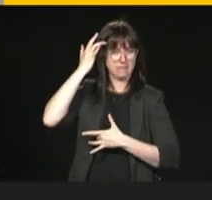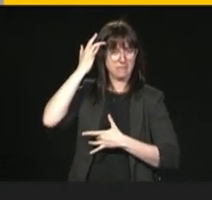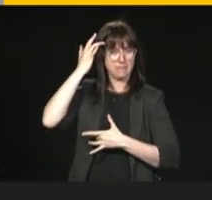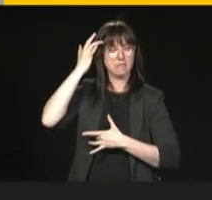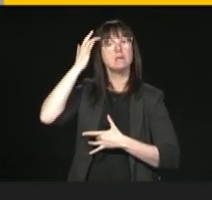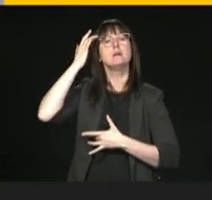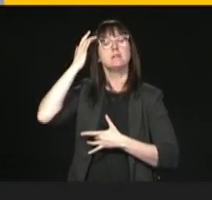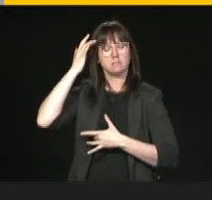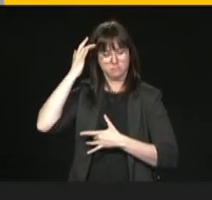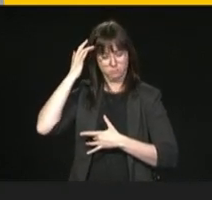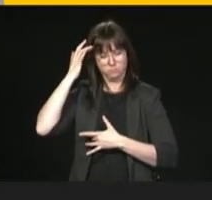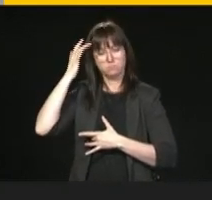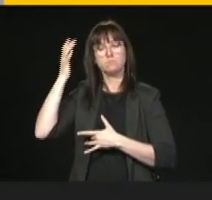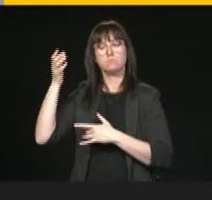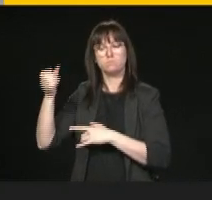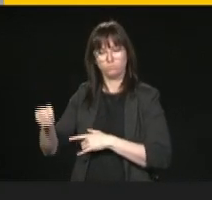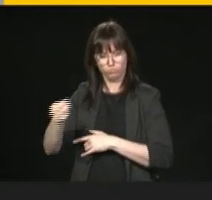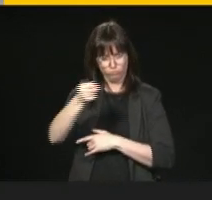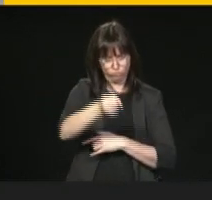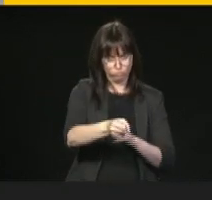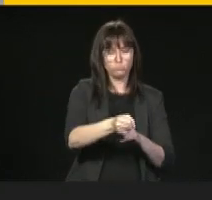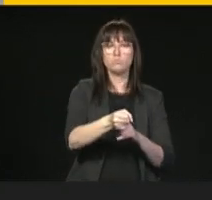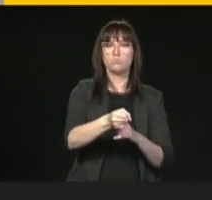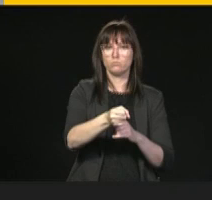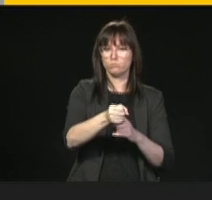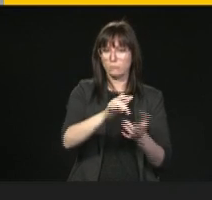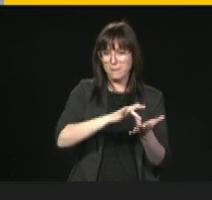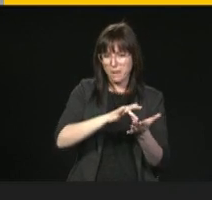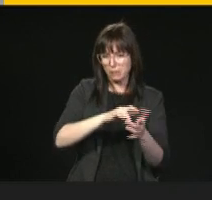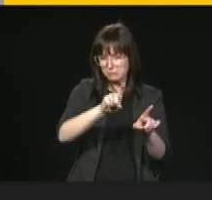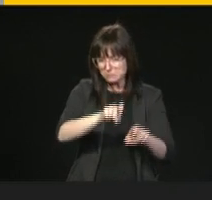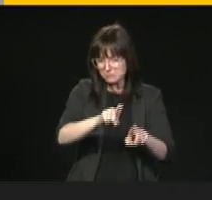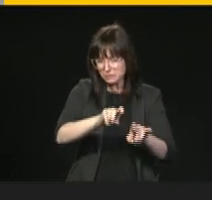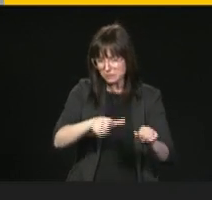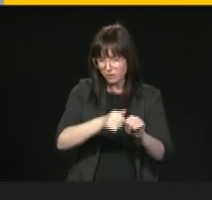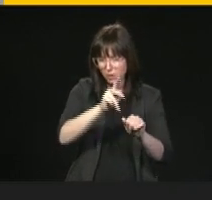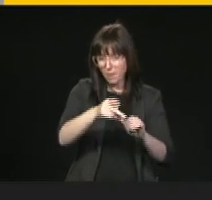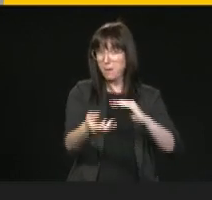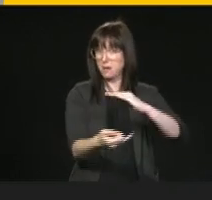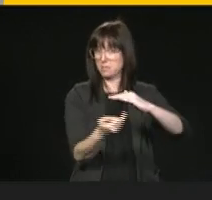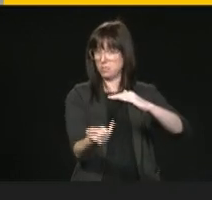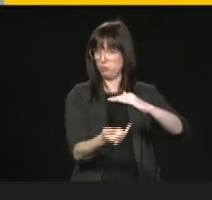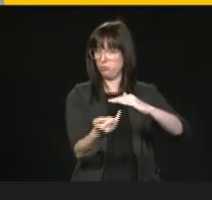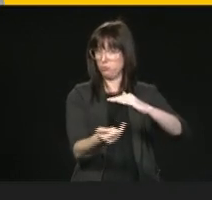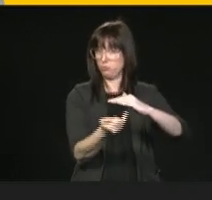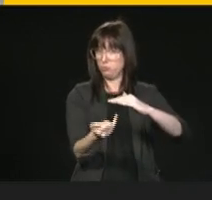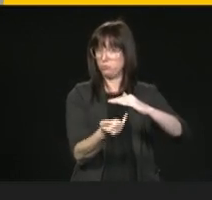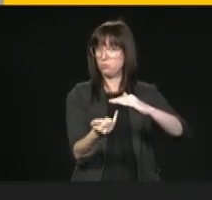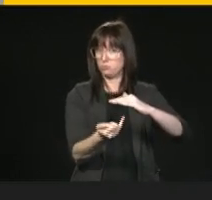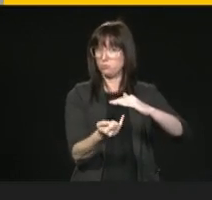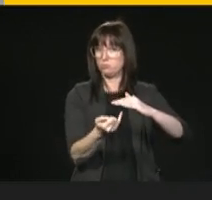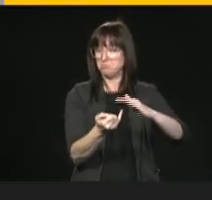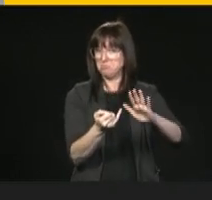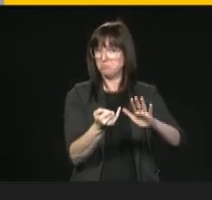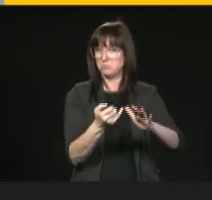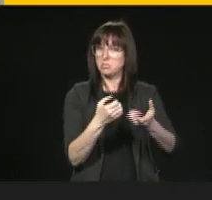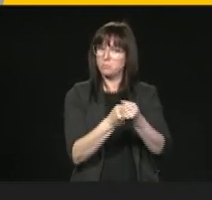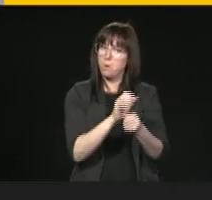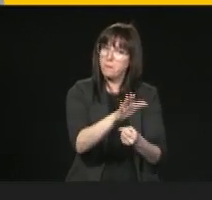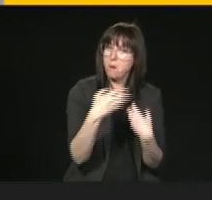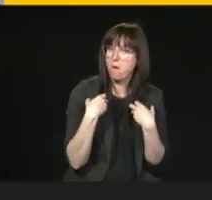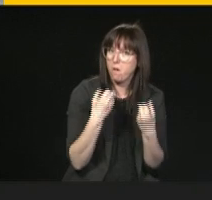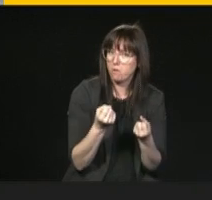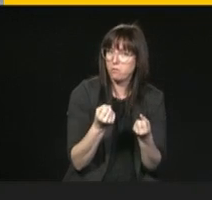appropriate medical follow-up, isolation, make sure that we do it in the best interest of their health and also obviously to protect Canadians